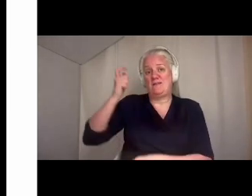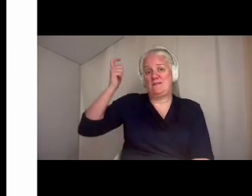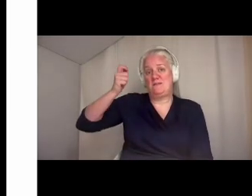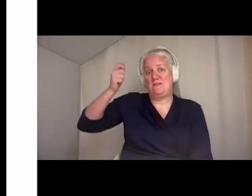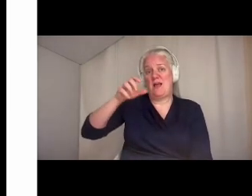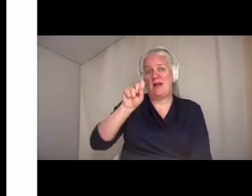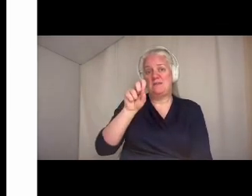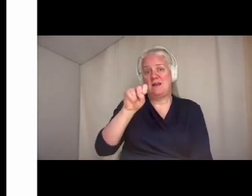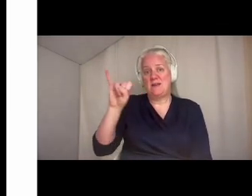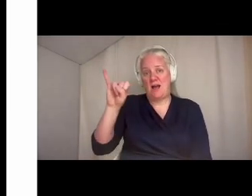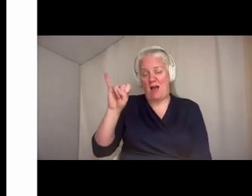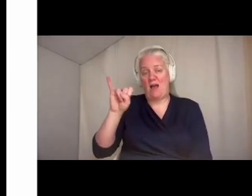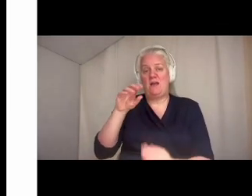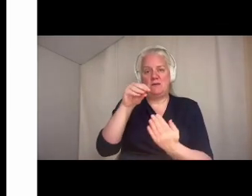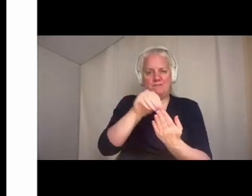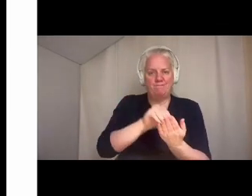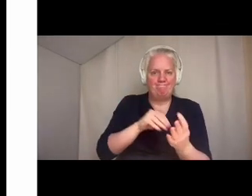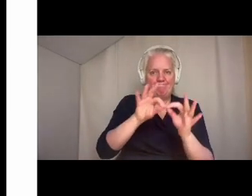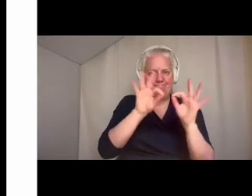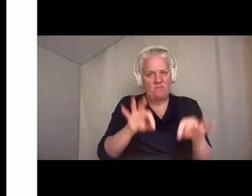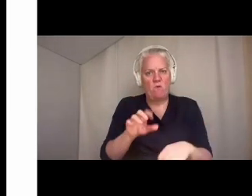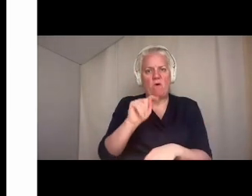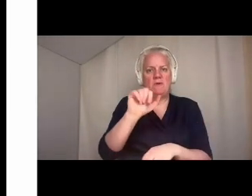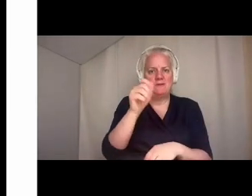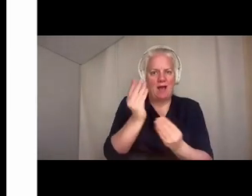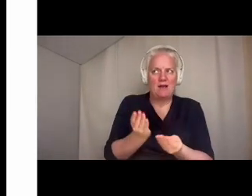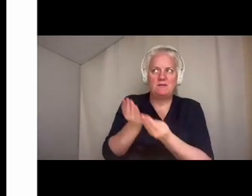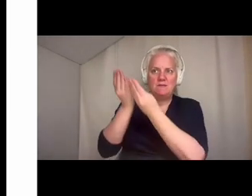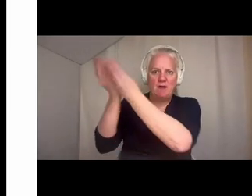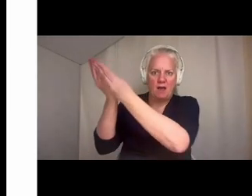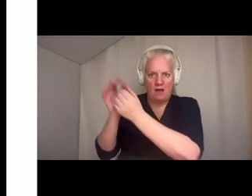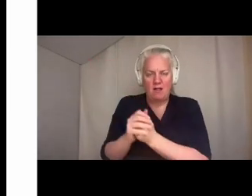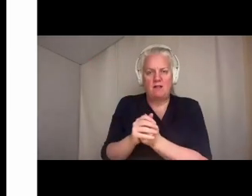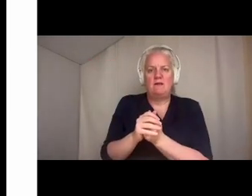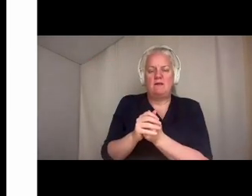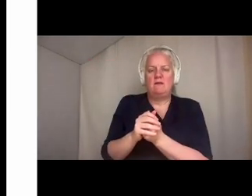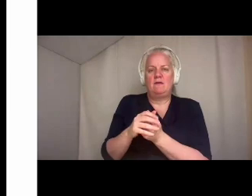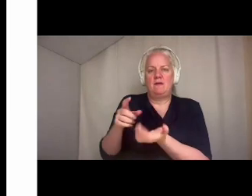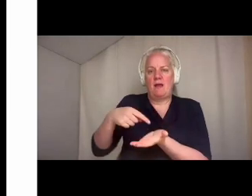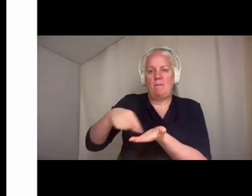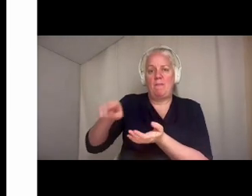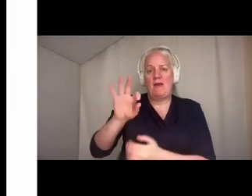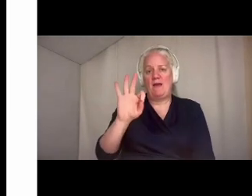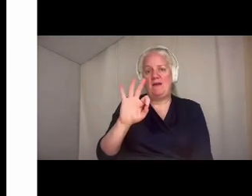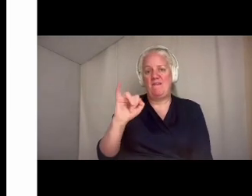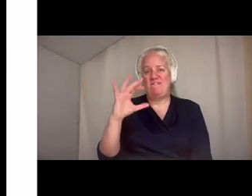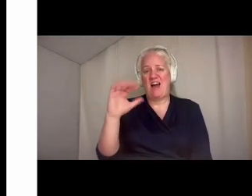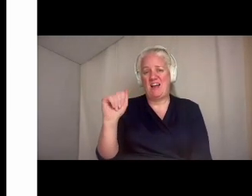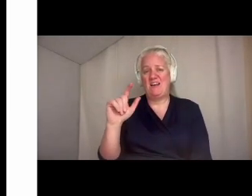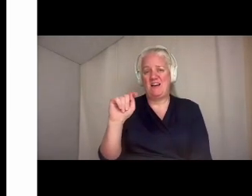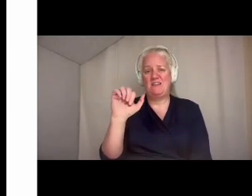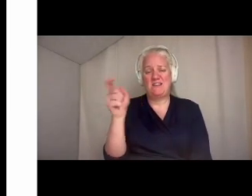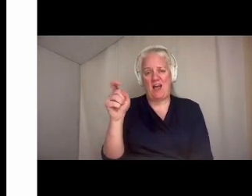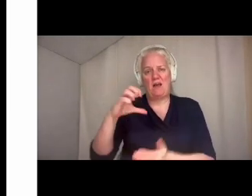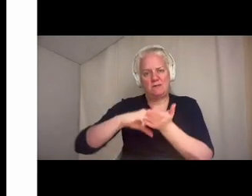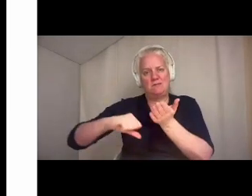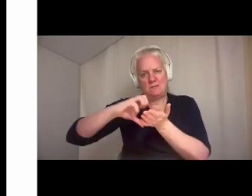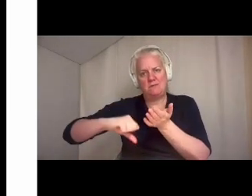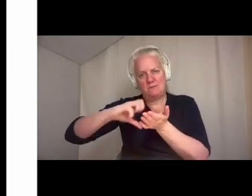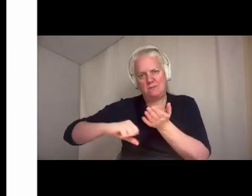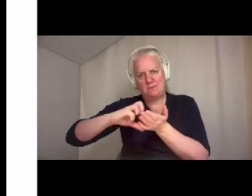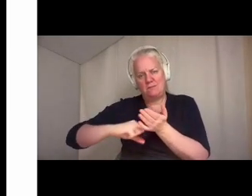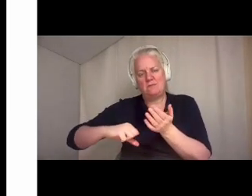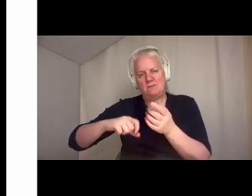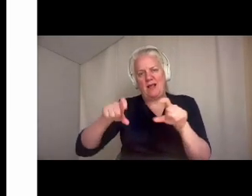files income taxes and pays their FICA withholdings may eventually become eligible